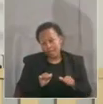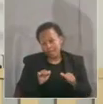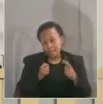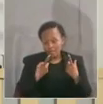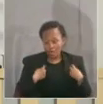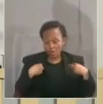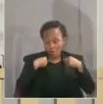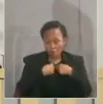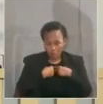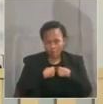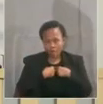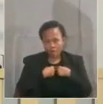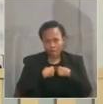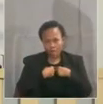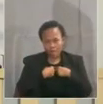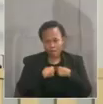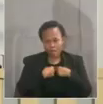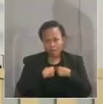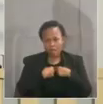implementing the